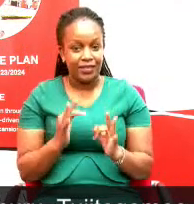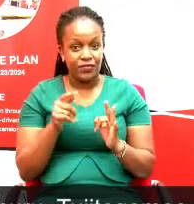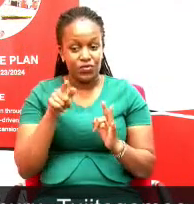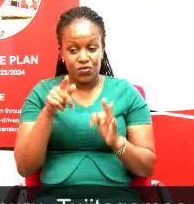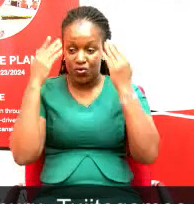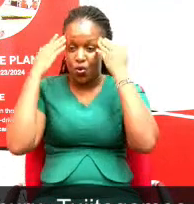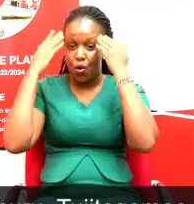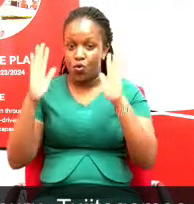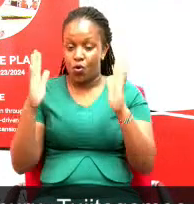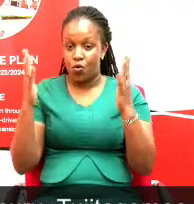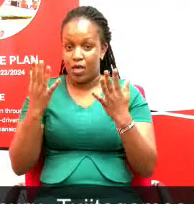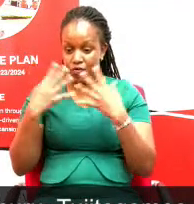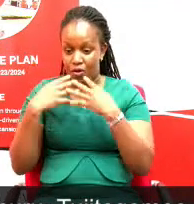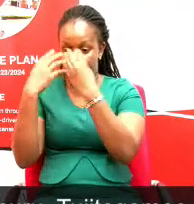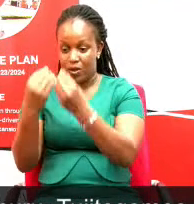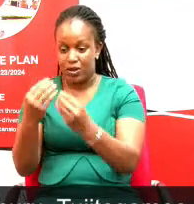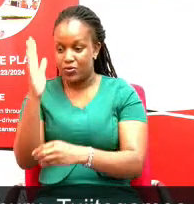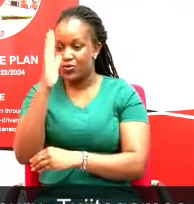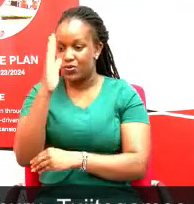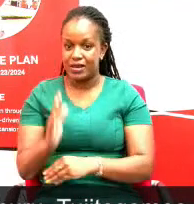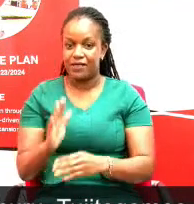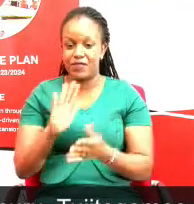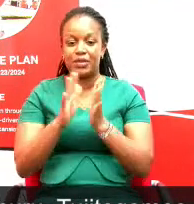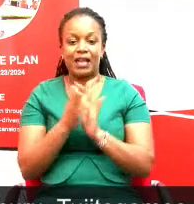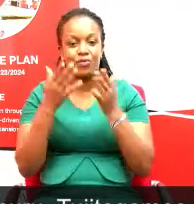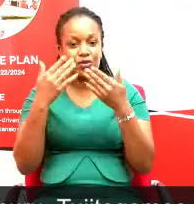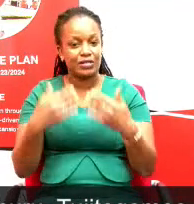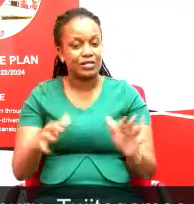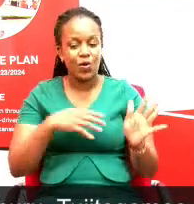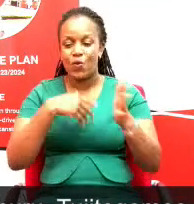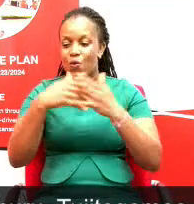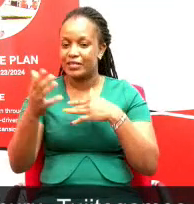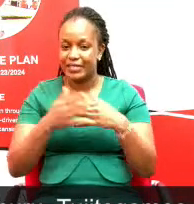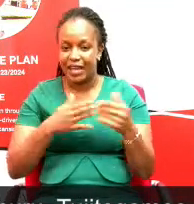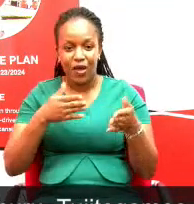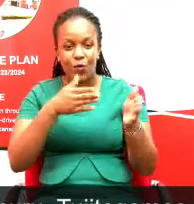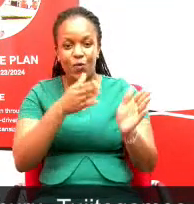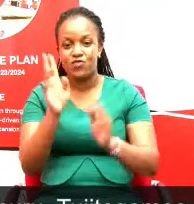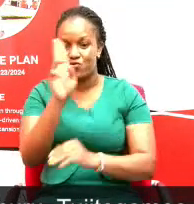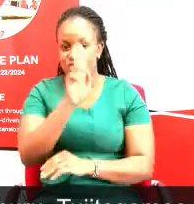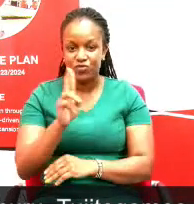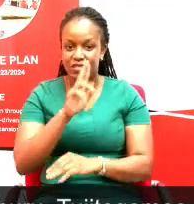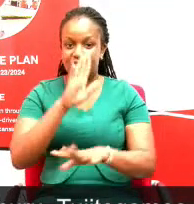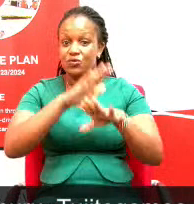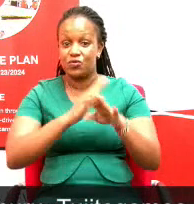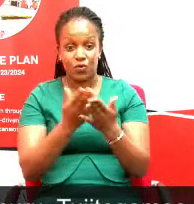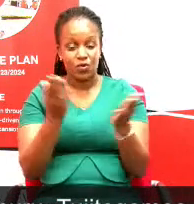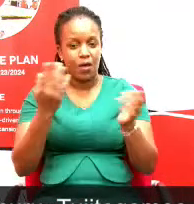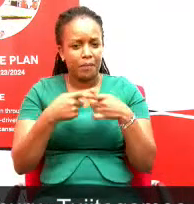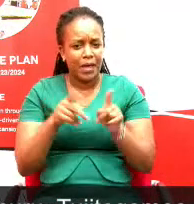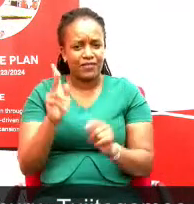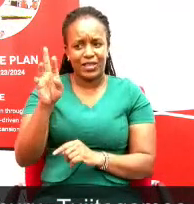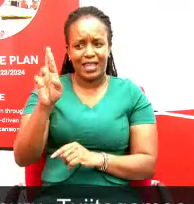where you're going, you don't get lost. Whichever direction you go is good for you. But I think for KRA, it has been different, and that is